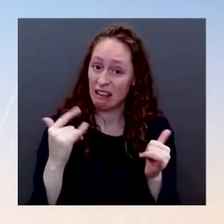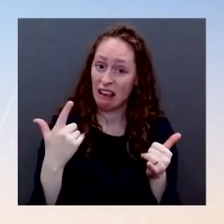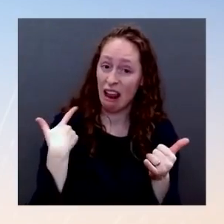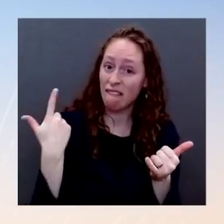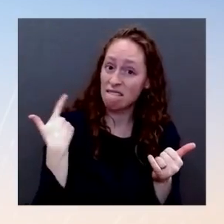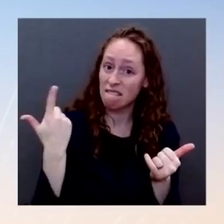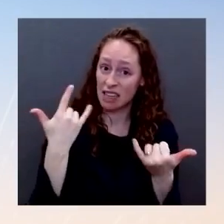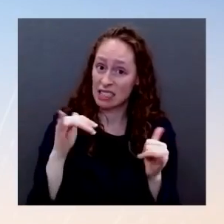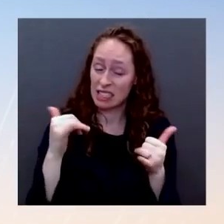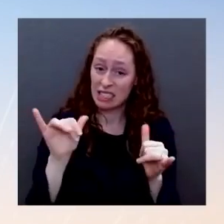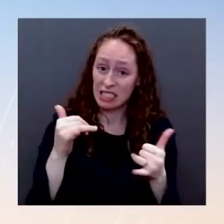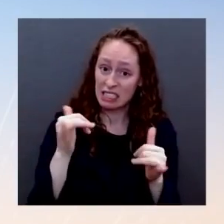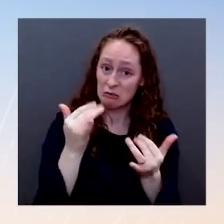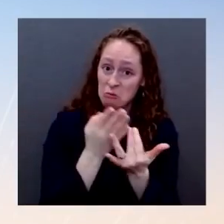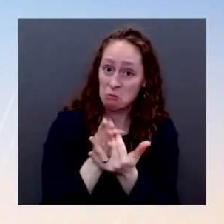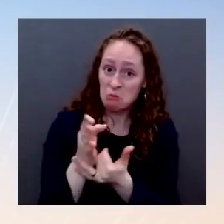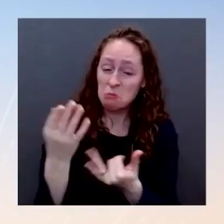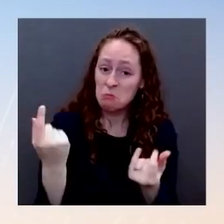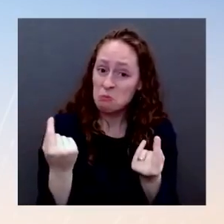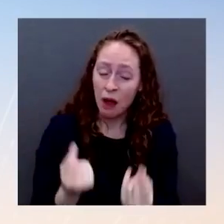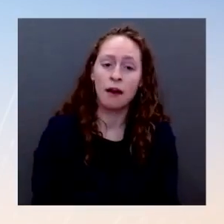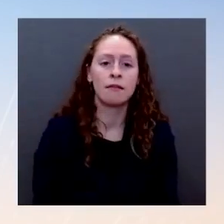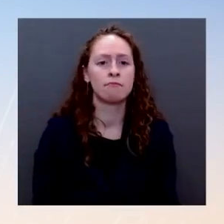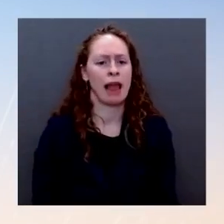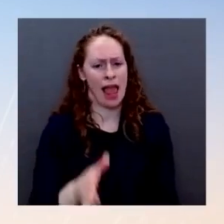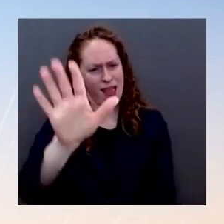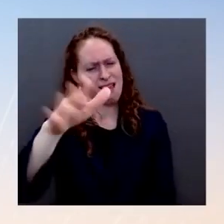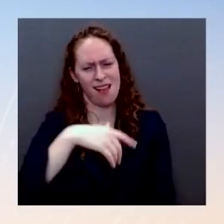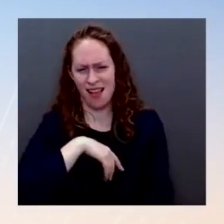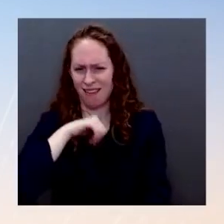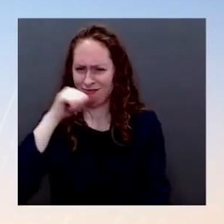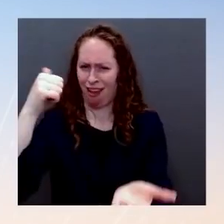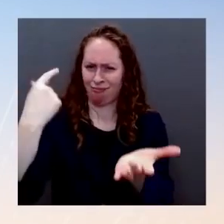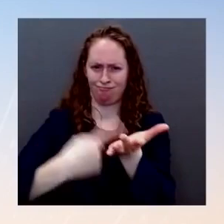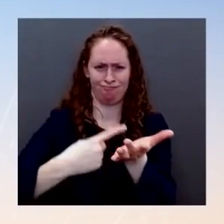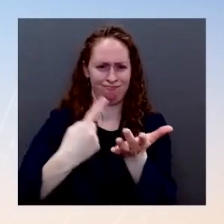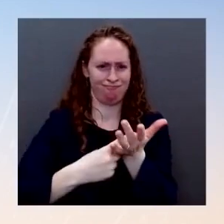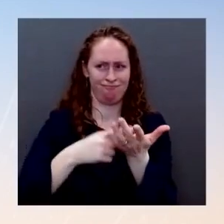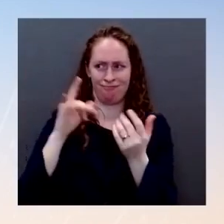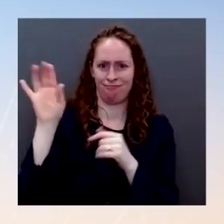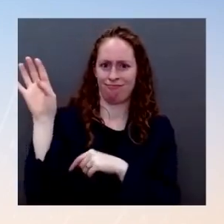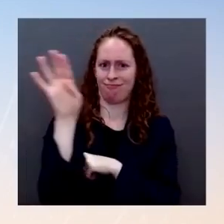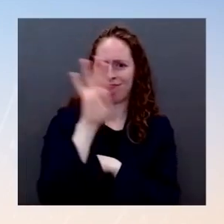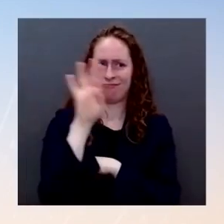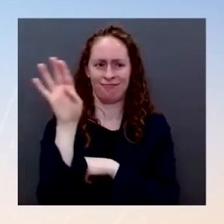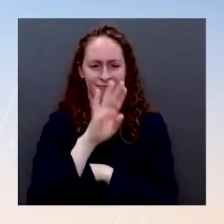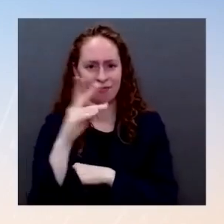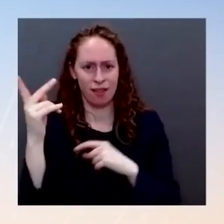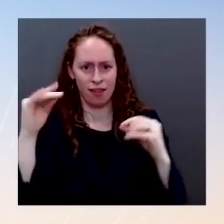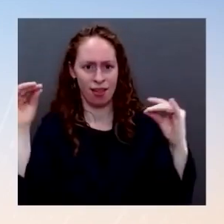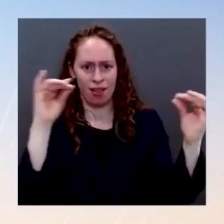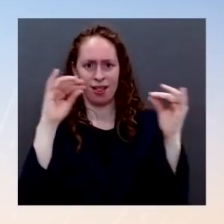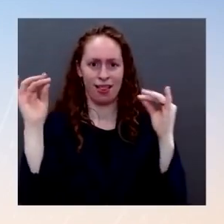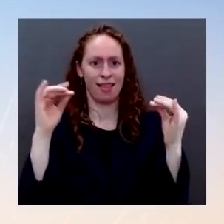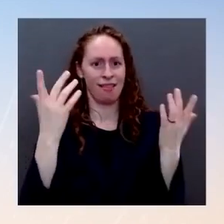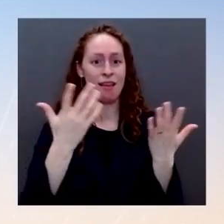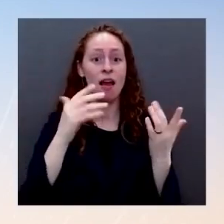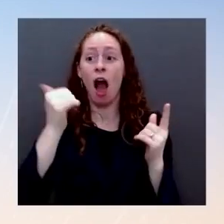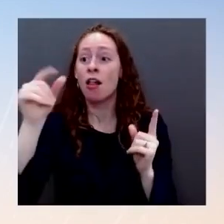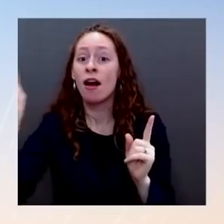members of the Senate from here. I know that's maybe a change, but we feel that's the best way that this is going to work to get this done. Got it. Okay,